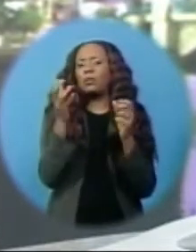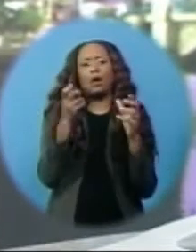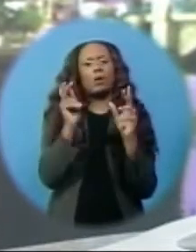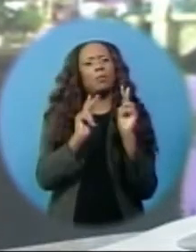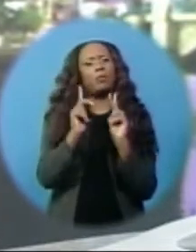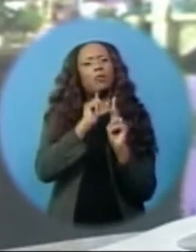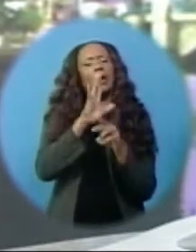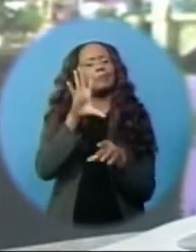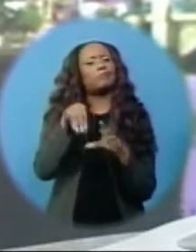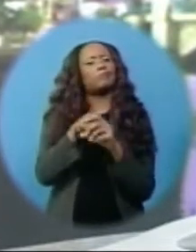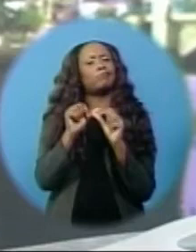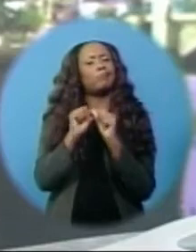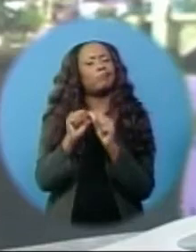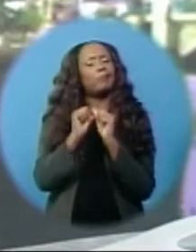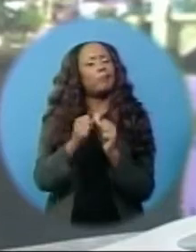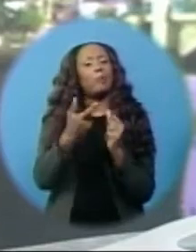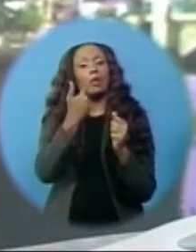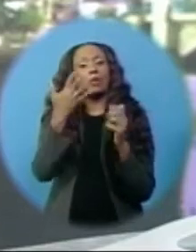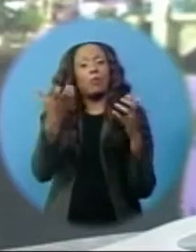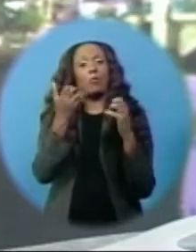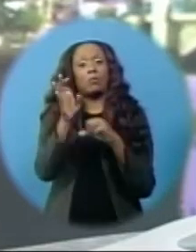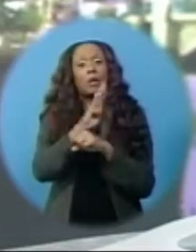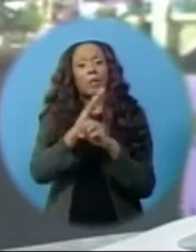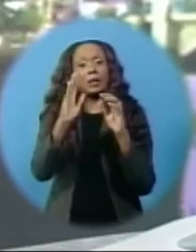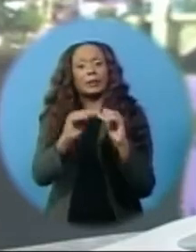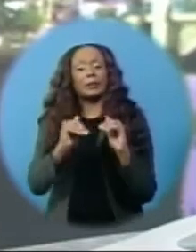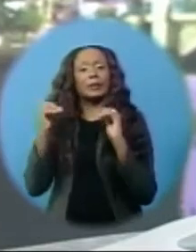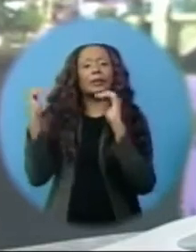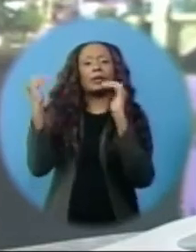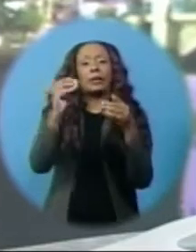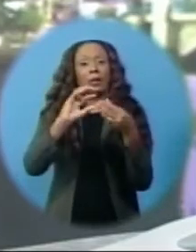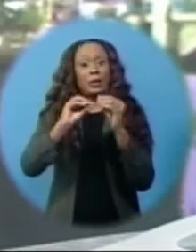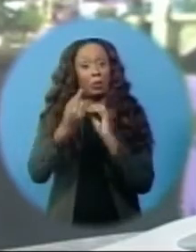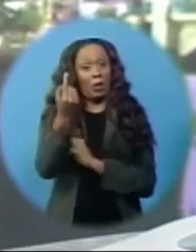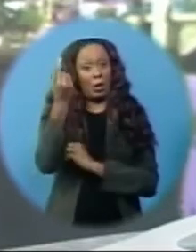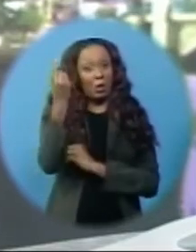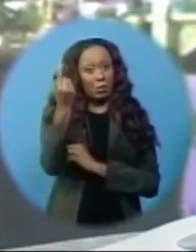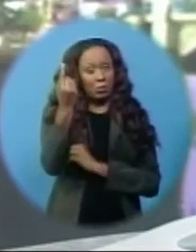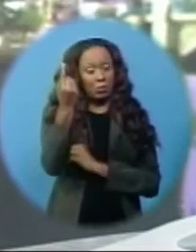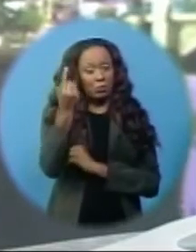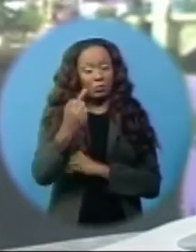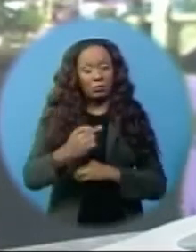committed to making Barbados the #1 domicile of choice in the Western Hemisphere.